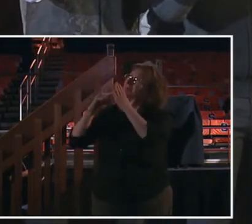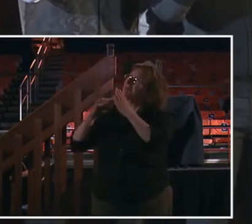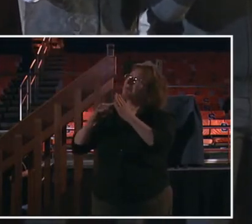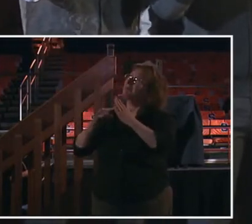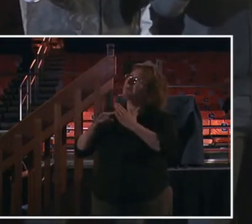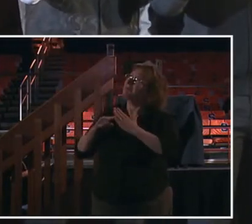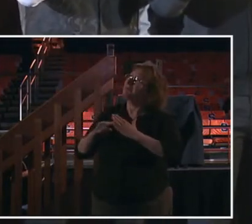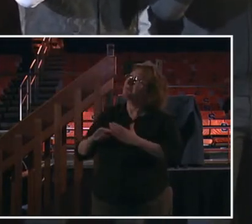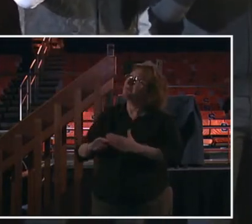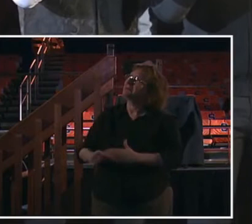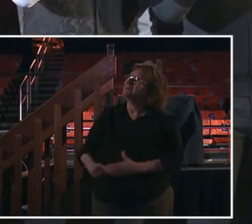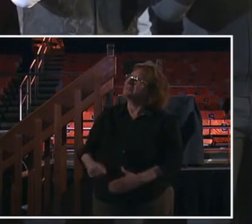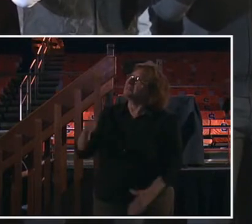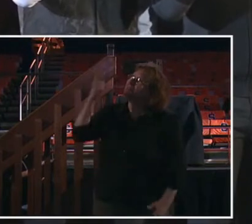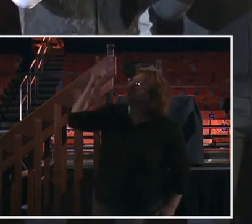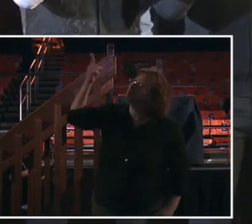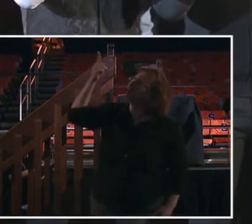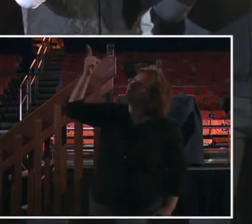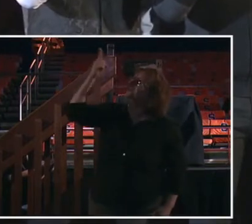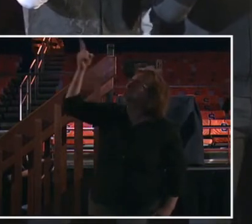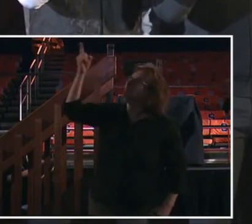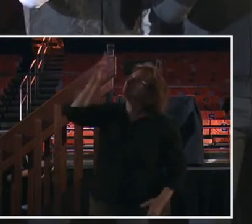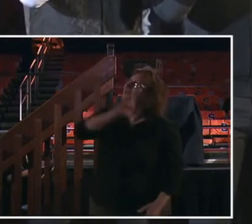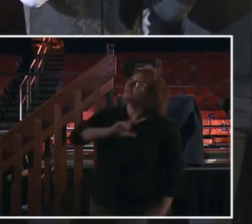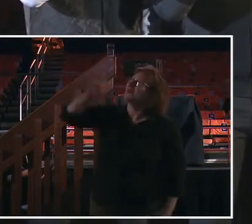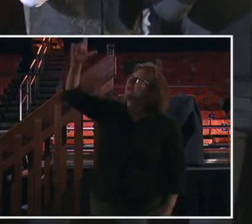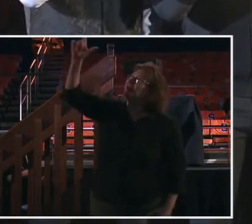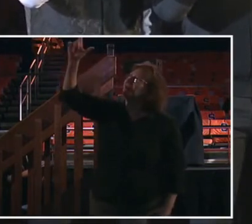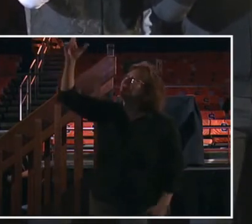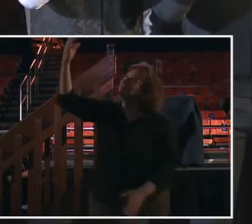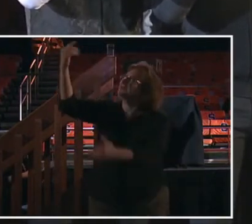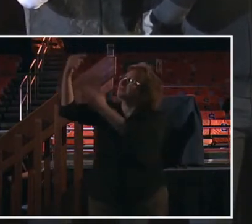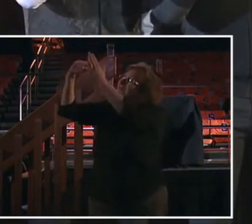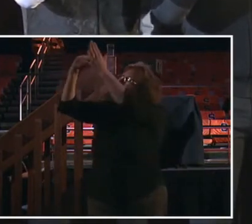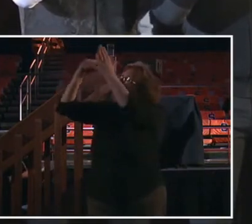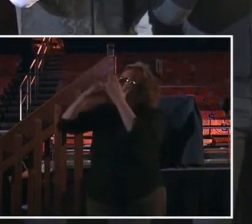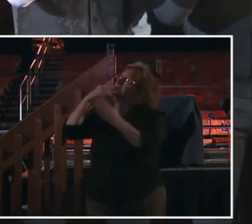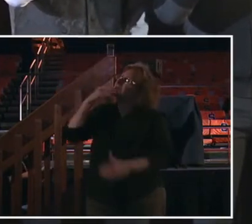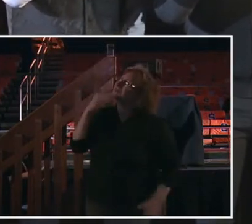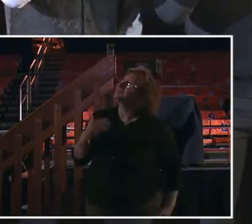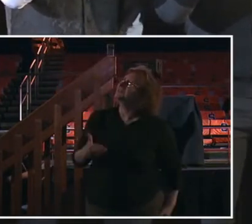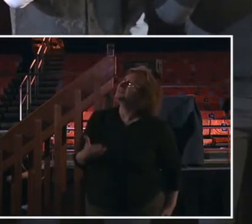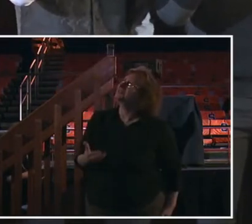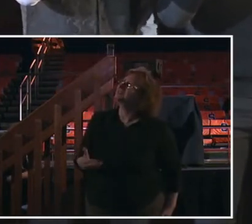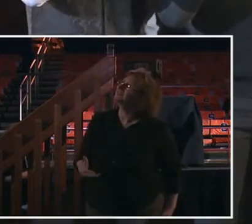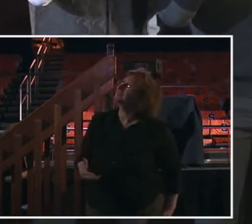good. You've been so good to me.